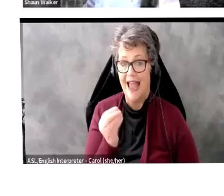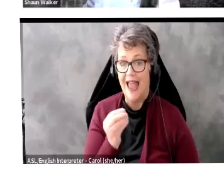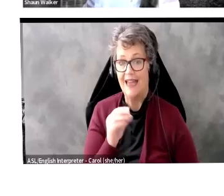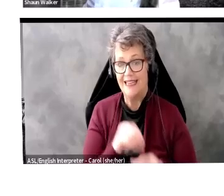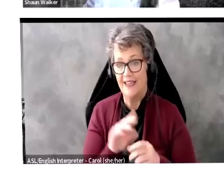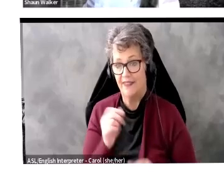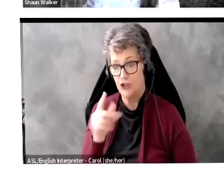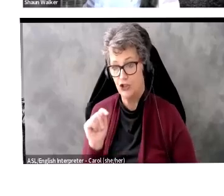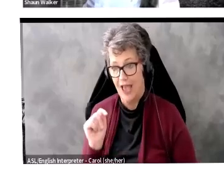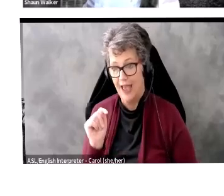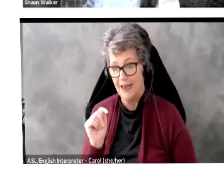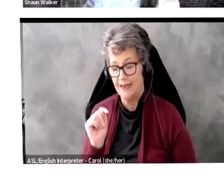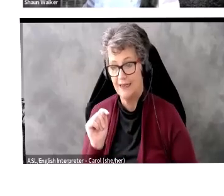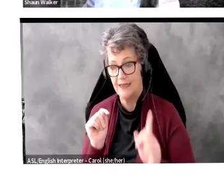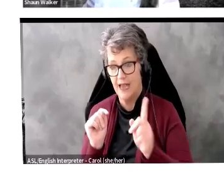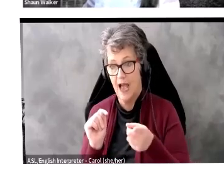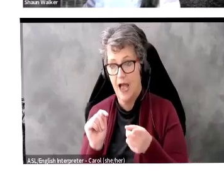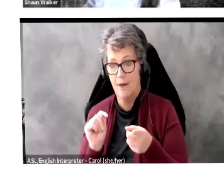the chat,